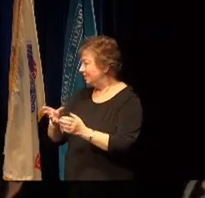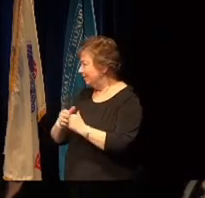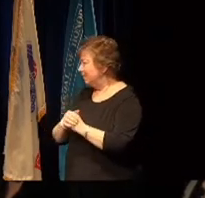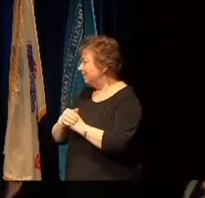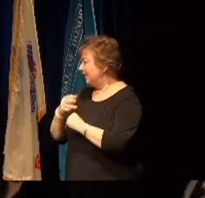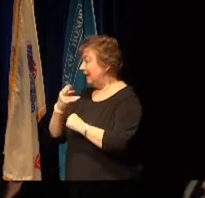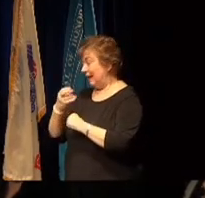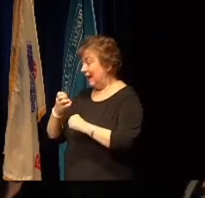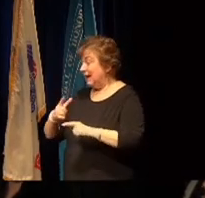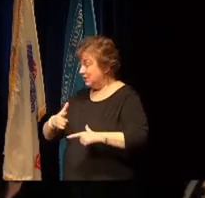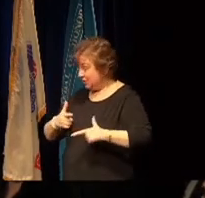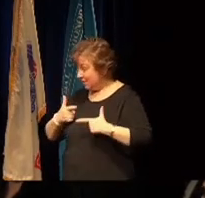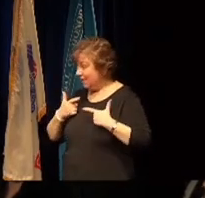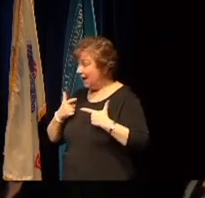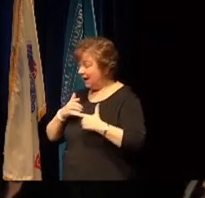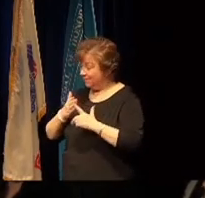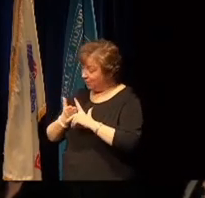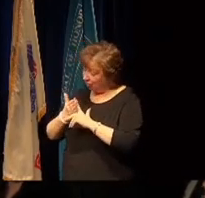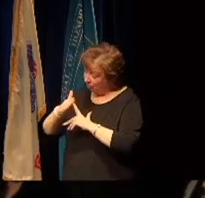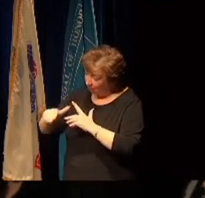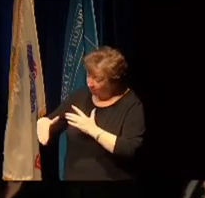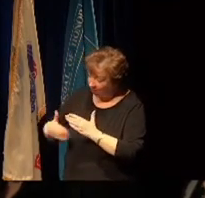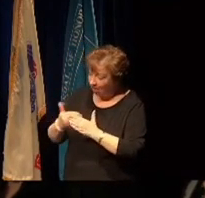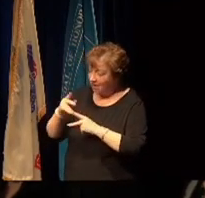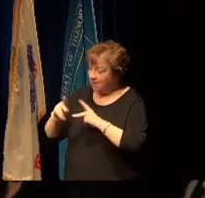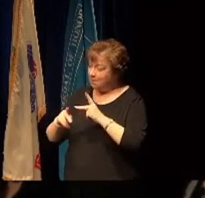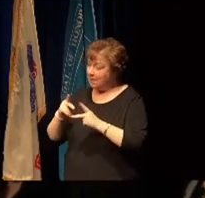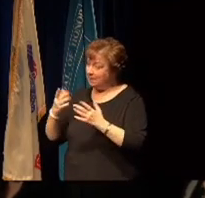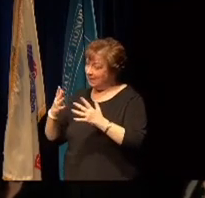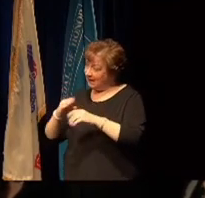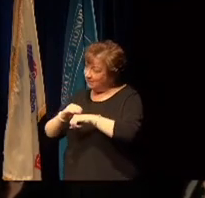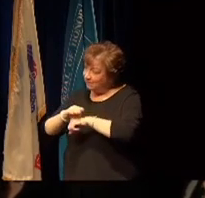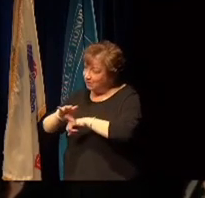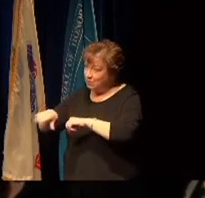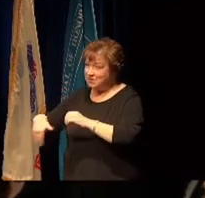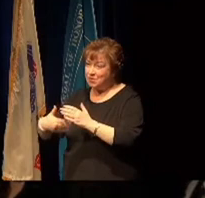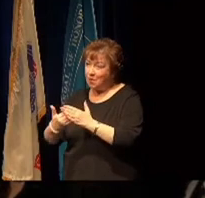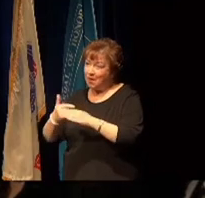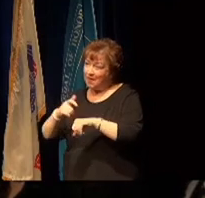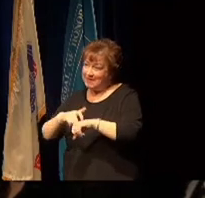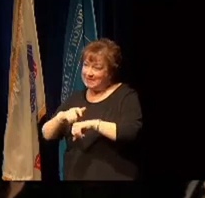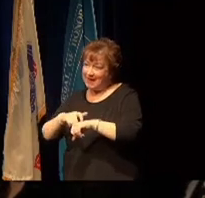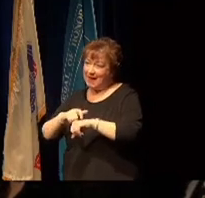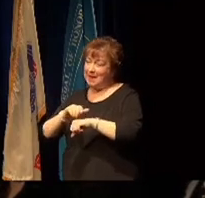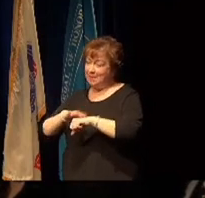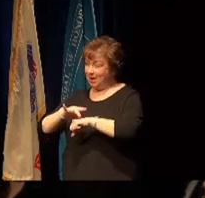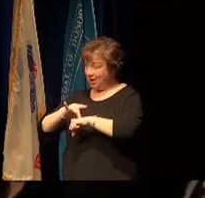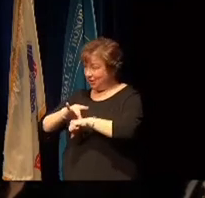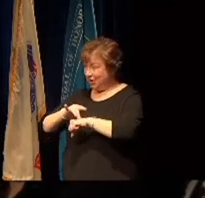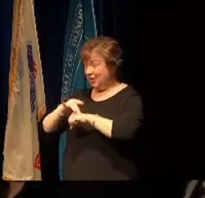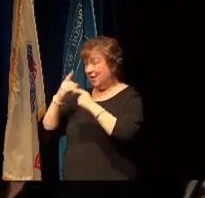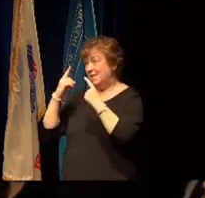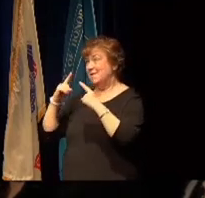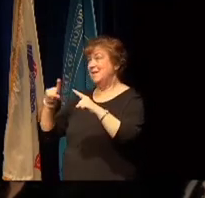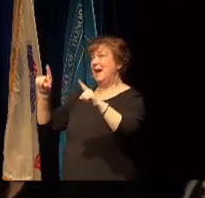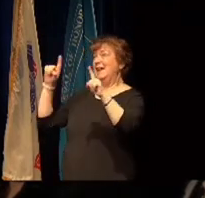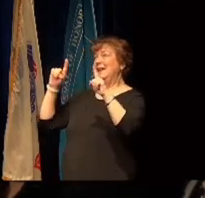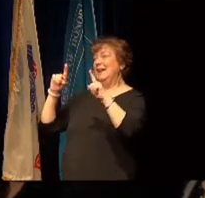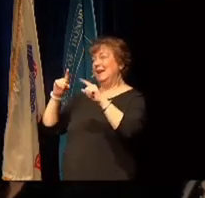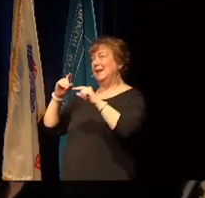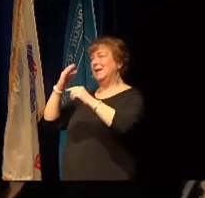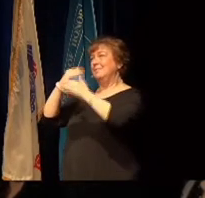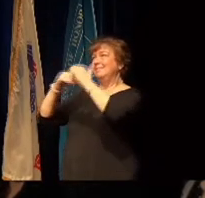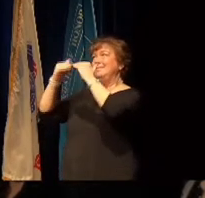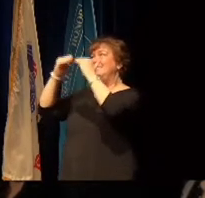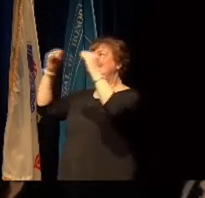He survives through all the people he's influenced. After all this time following God on earth, he is finally at peace with the Savior. And